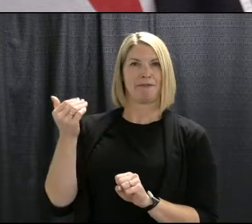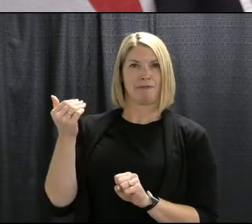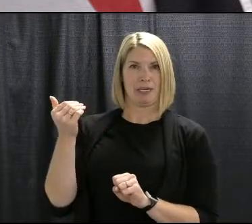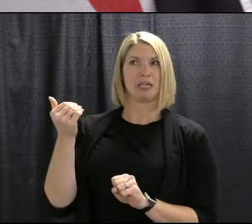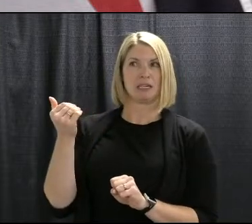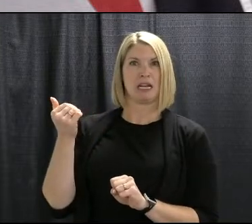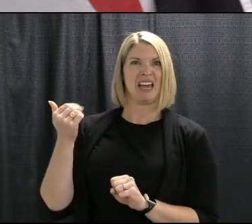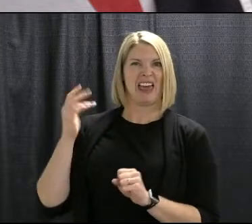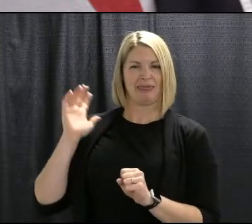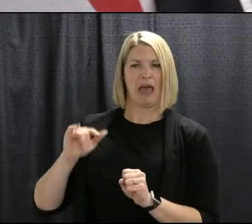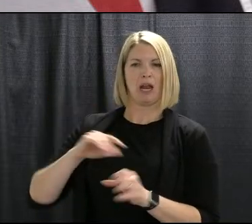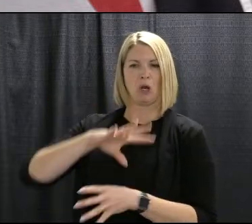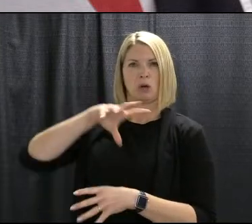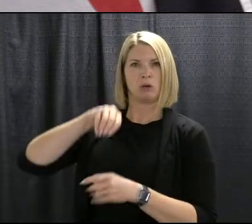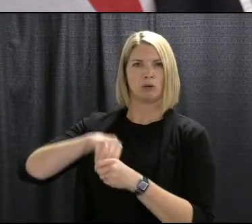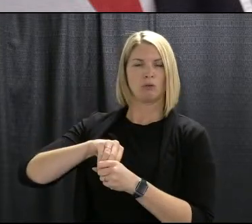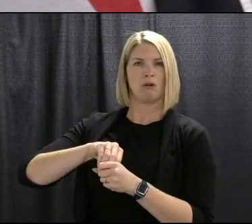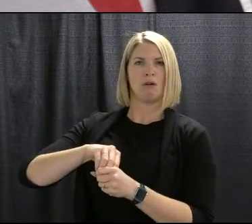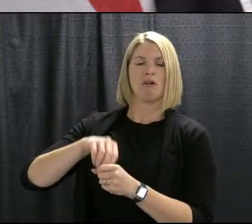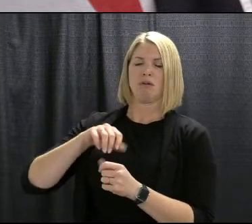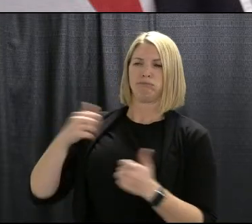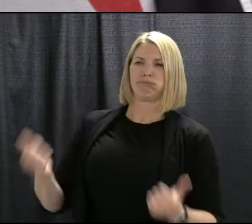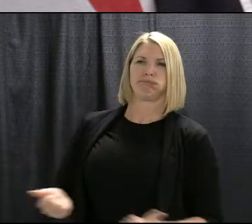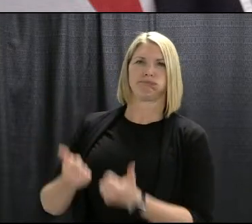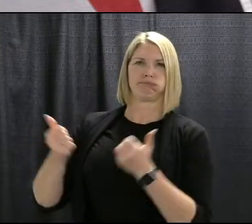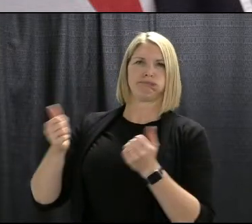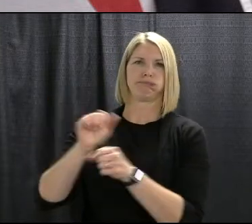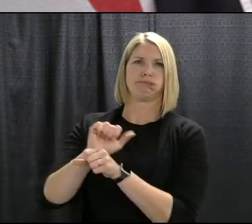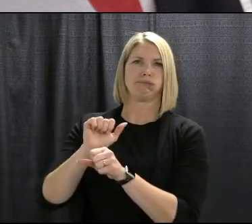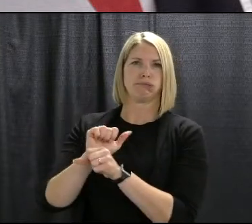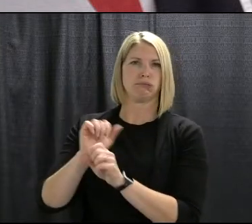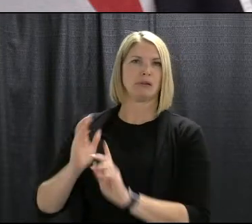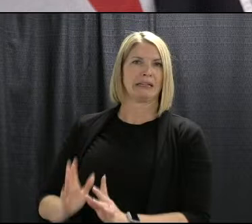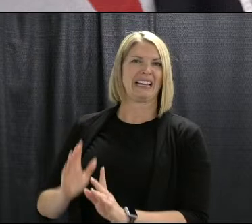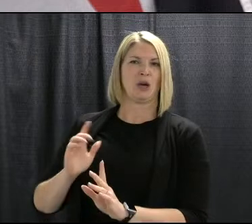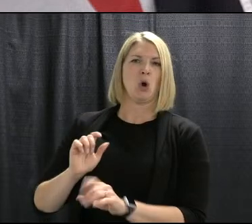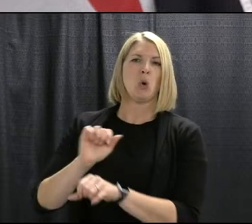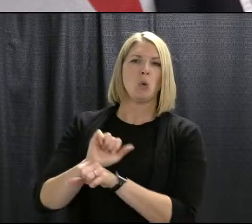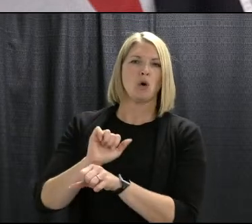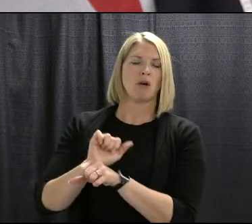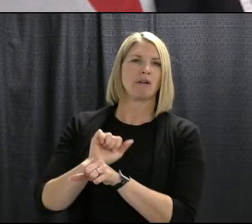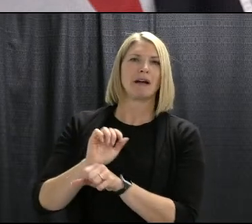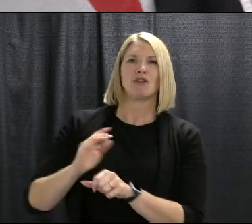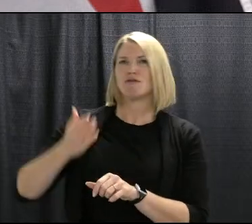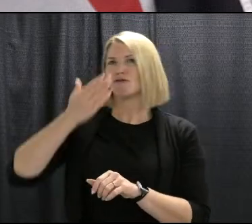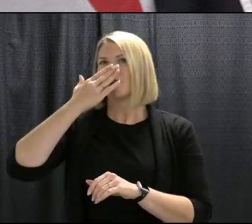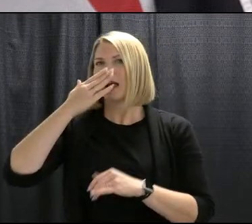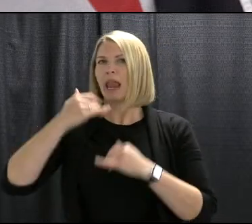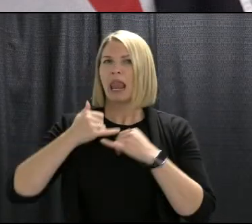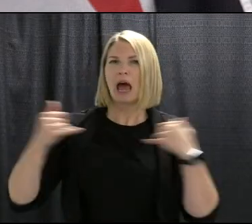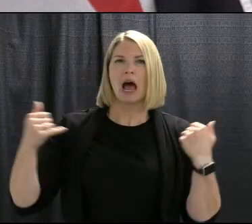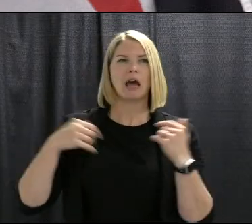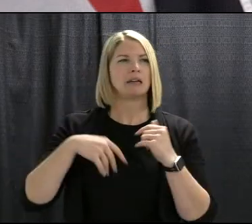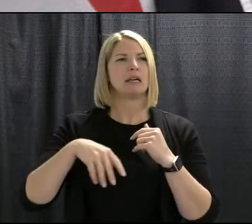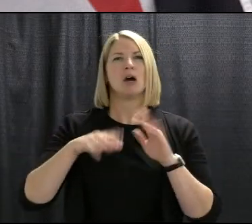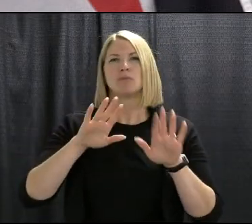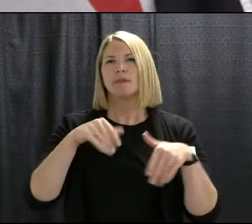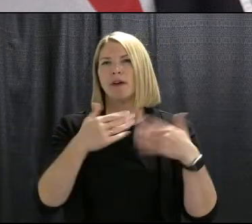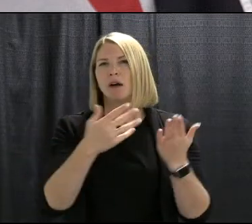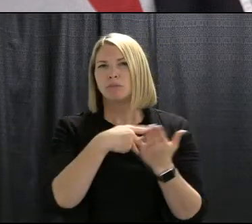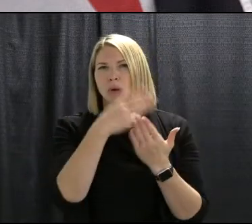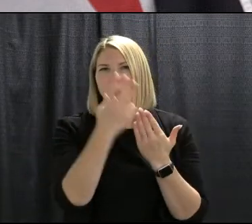85% of core public service employees who work on the front line delivering programs and services to Newfoundlanders